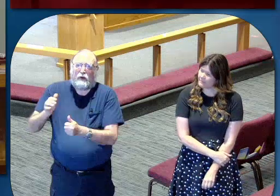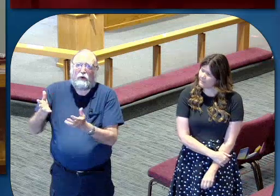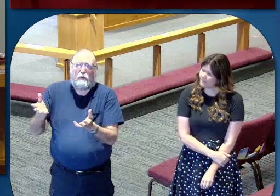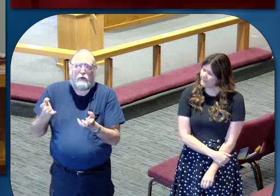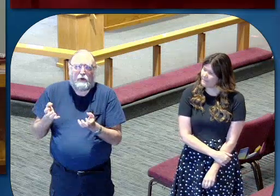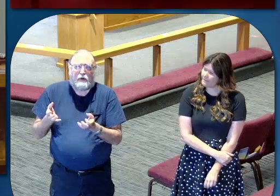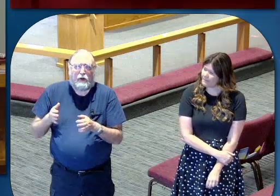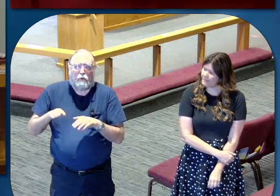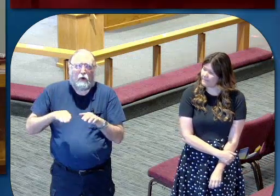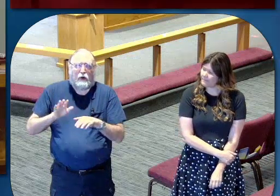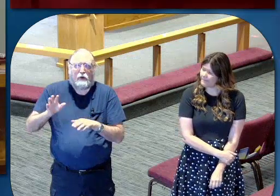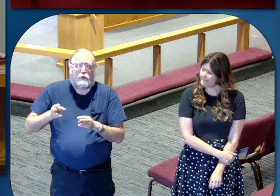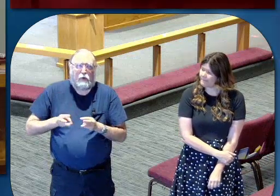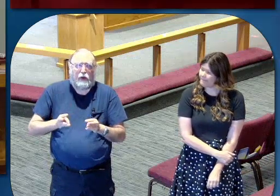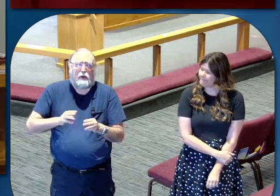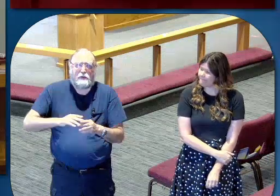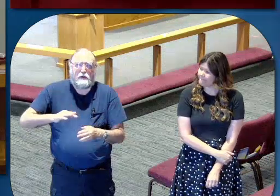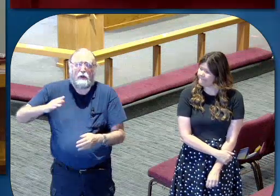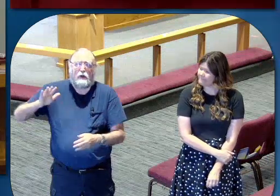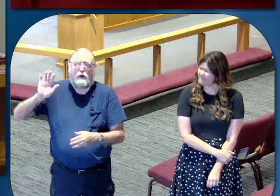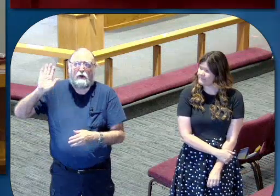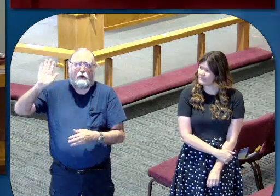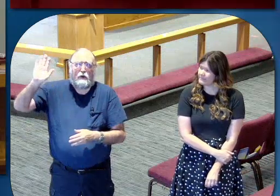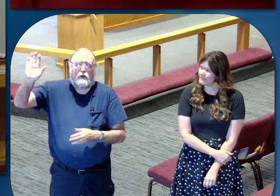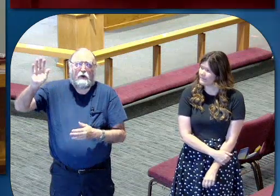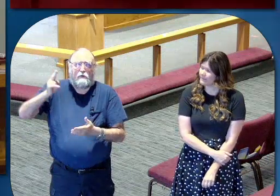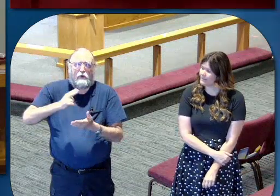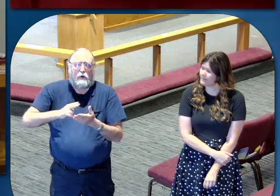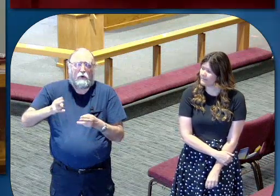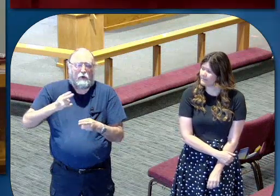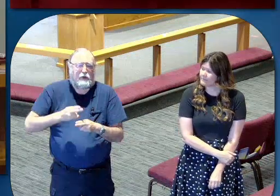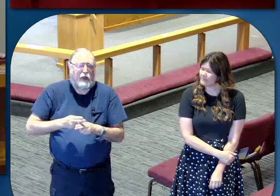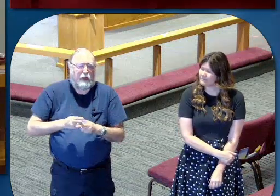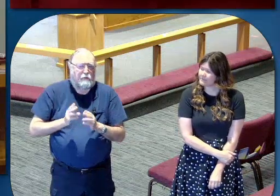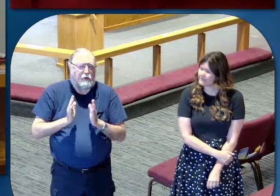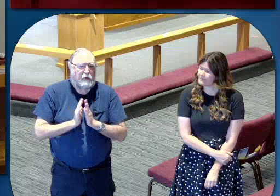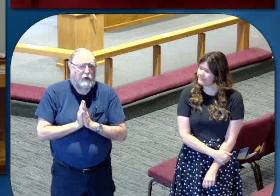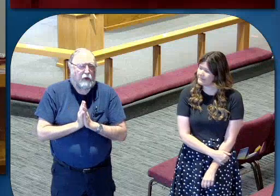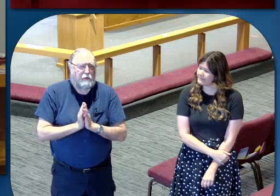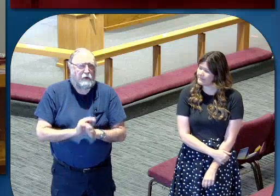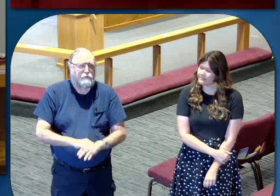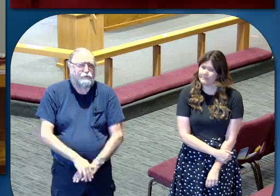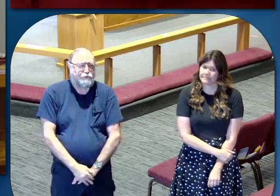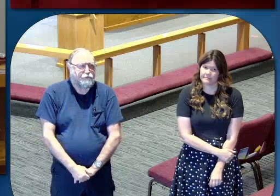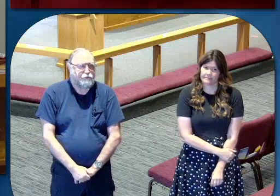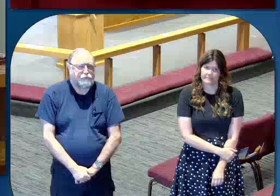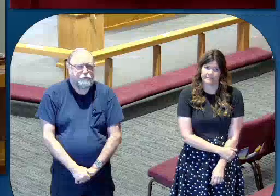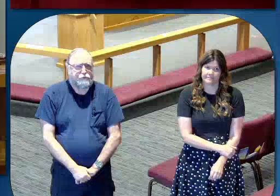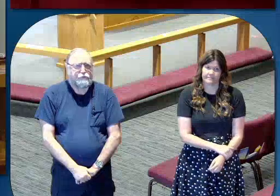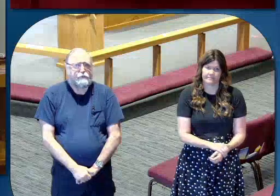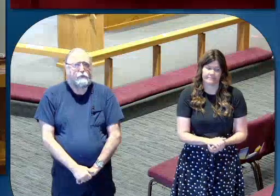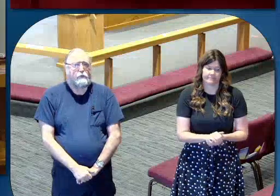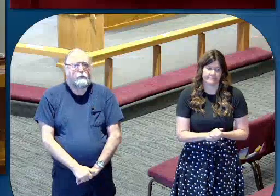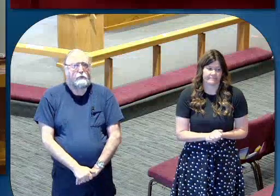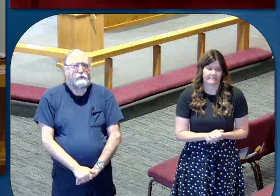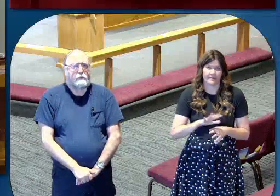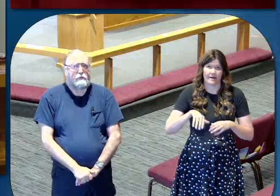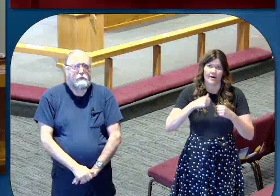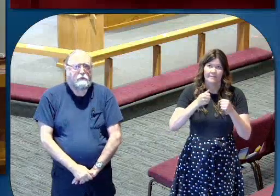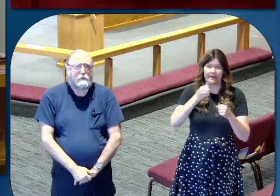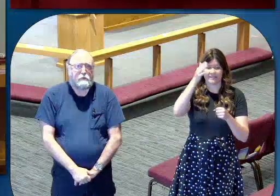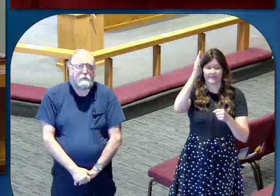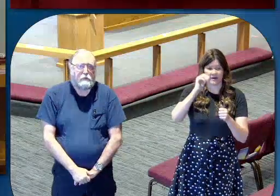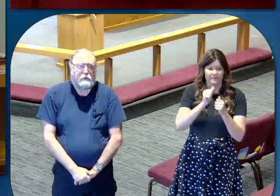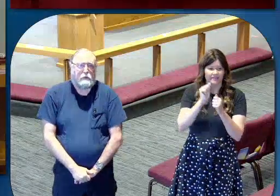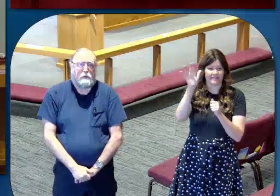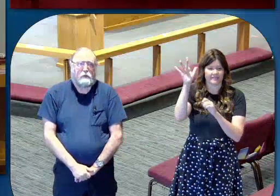will and walk in your ways to the glory of your holy name. Amen. Almighty God, in